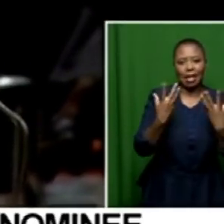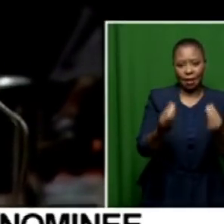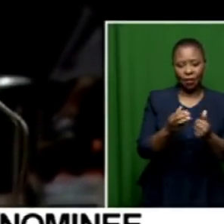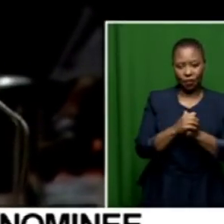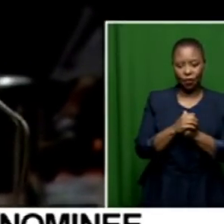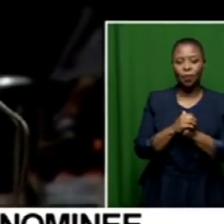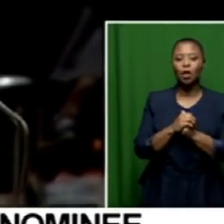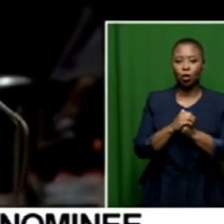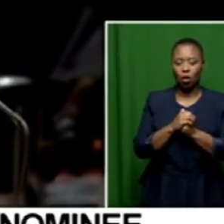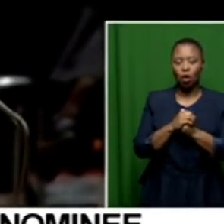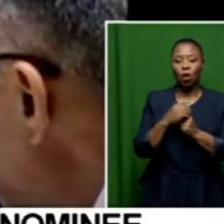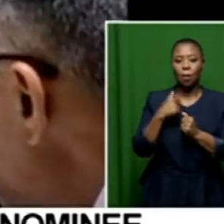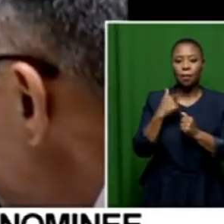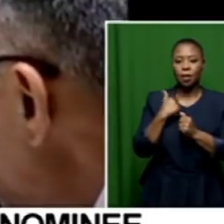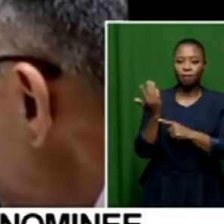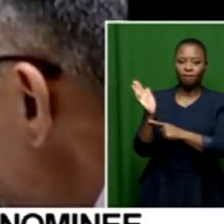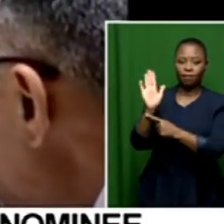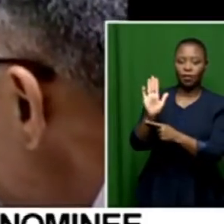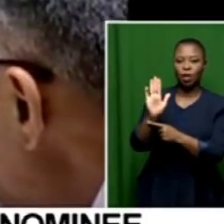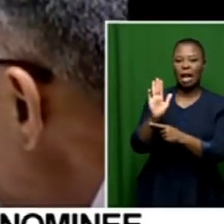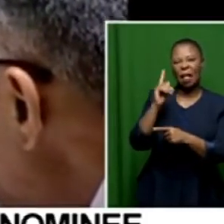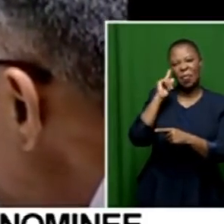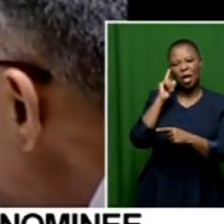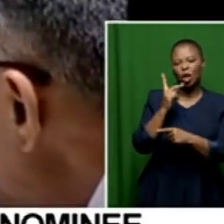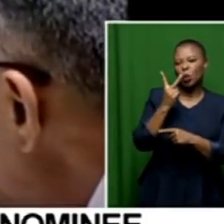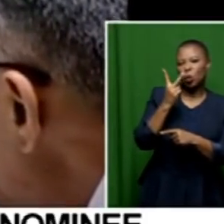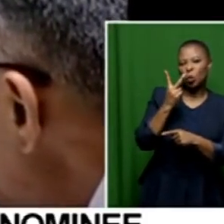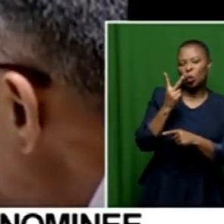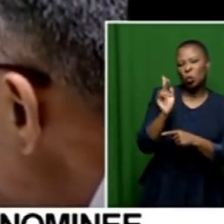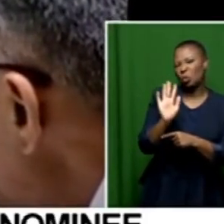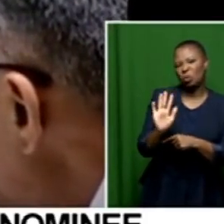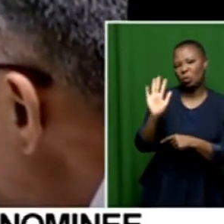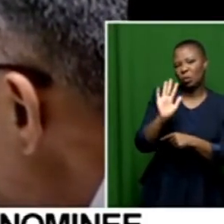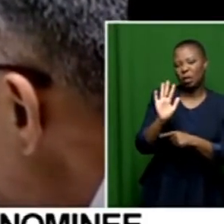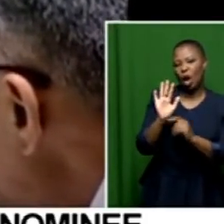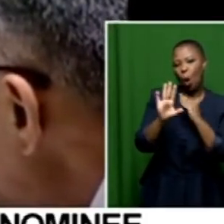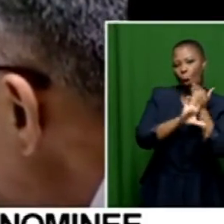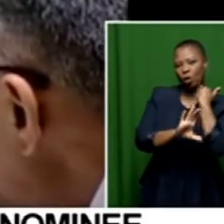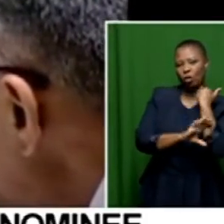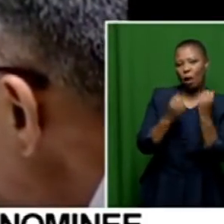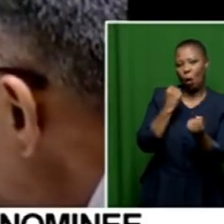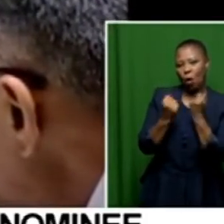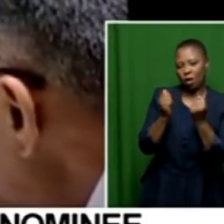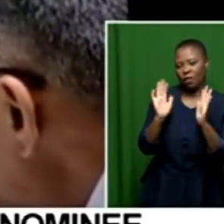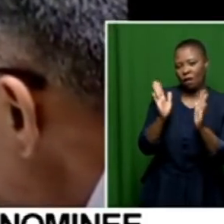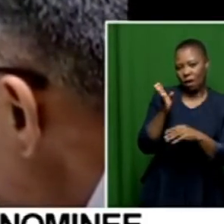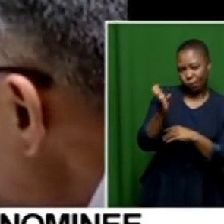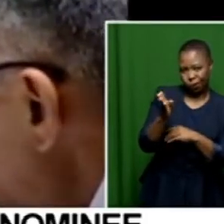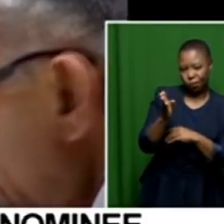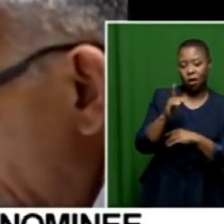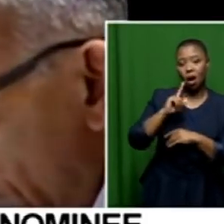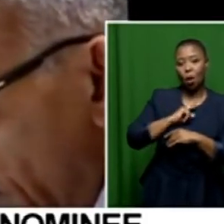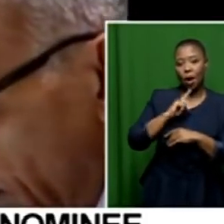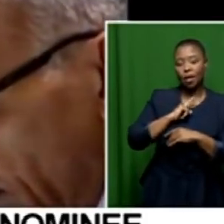I have appeared, I think, two or so times in the Constitutional Court after